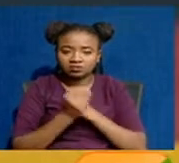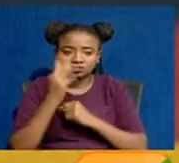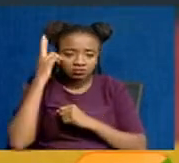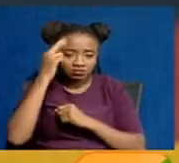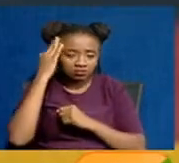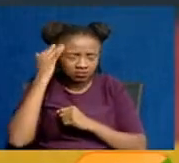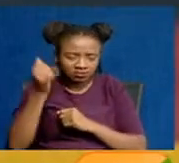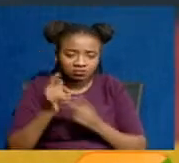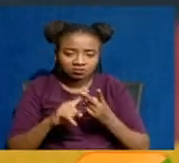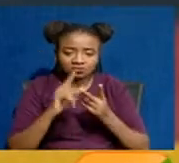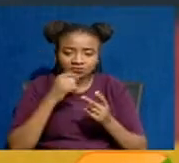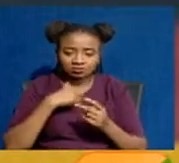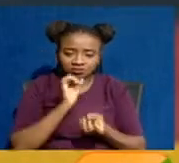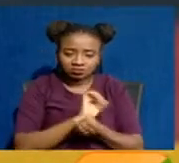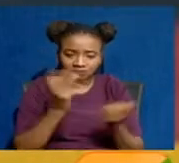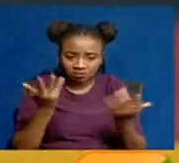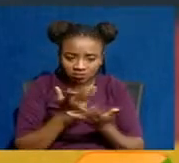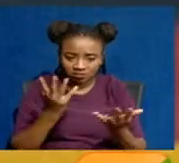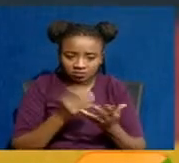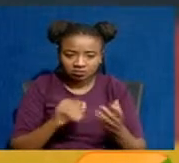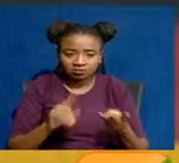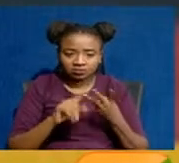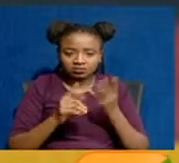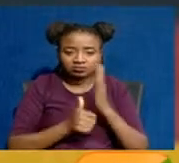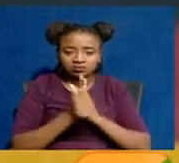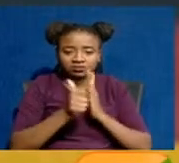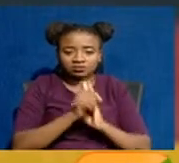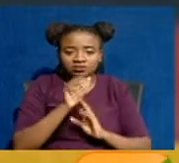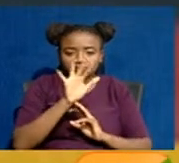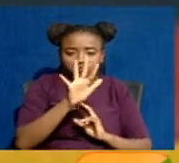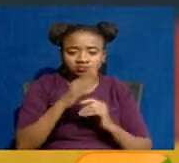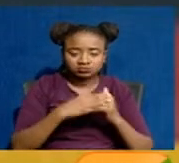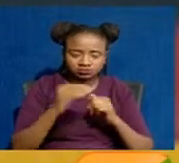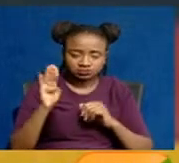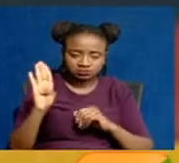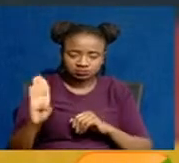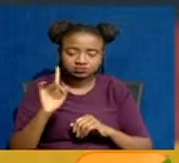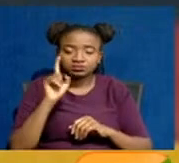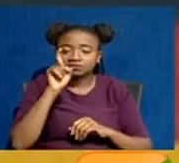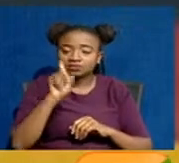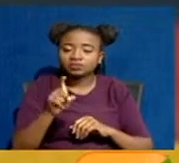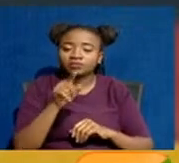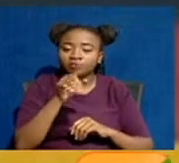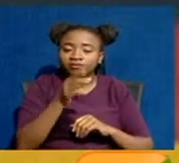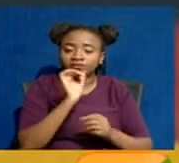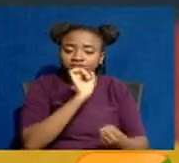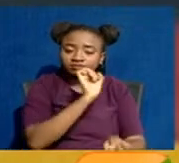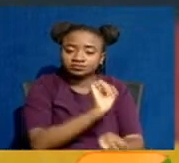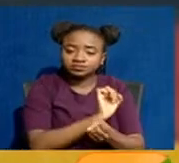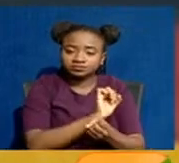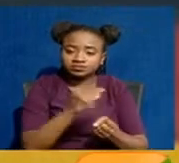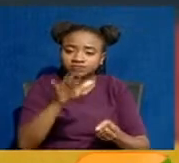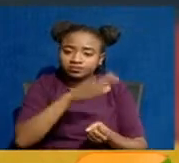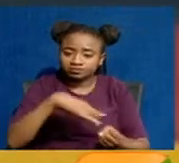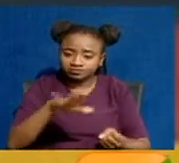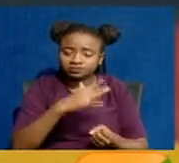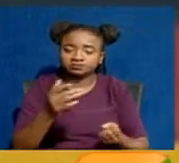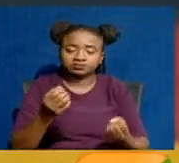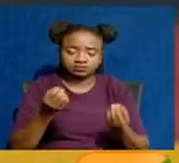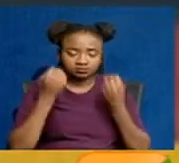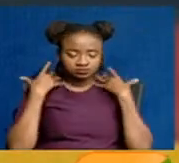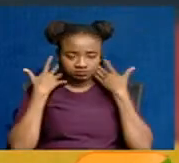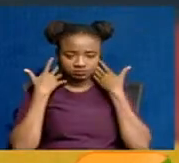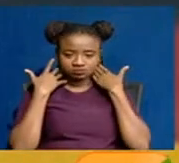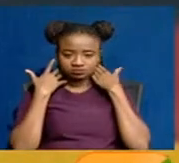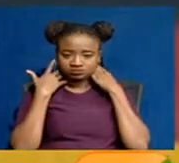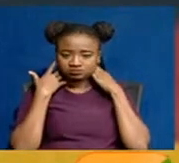being held, bringing me to Article 49D, which states to the fact that you should be held in a gazetted facility, which is